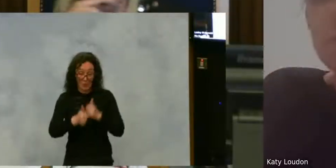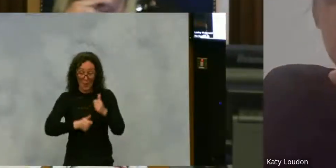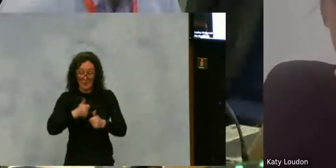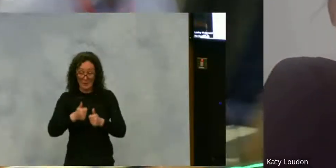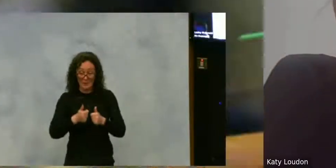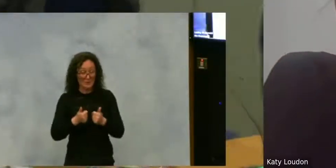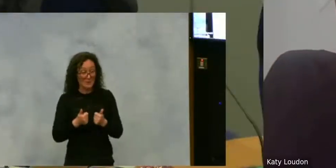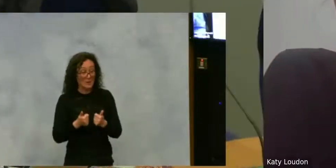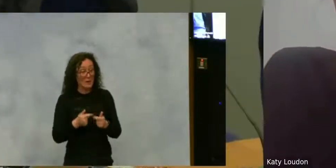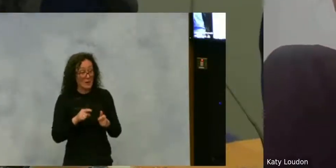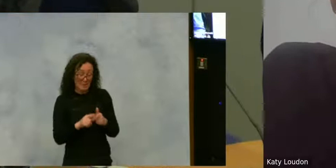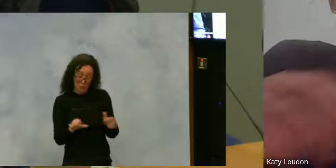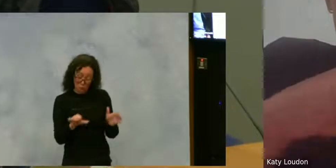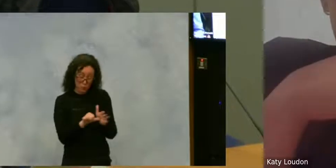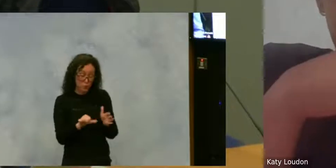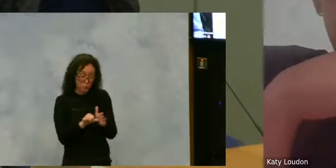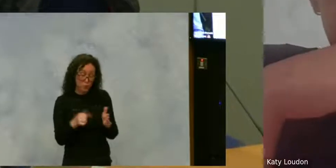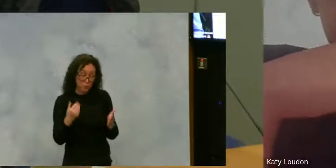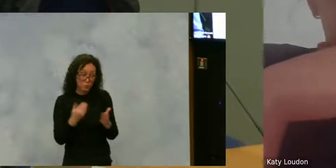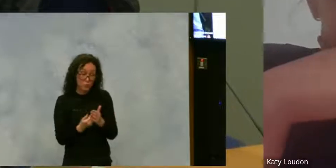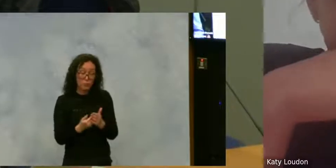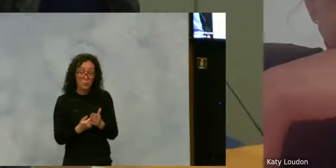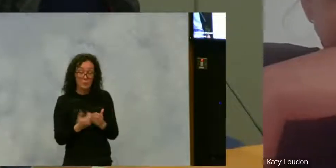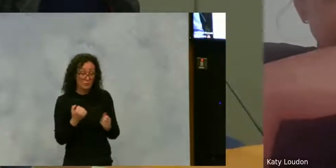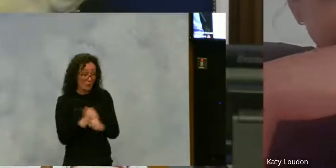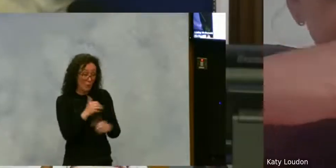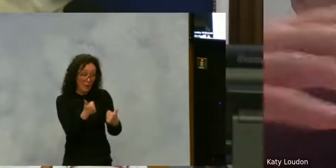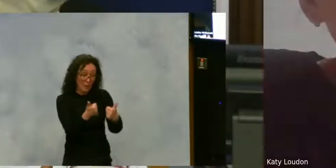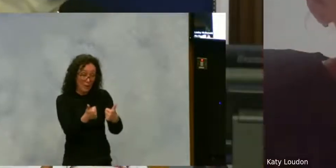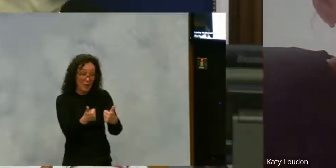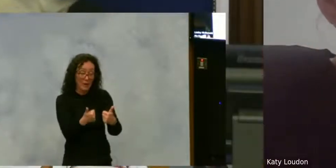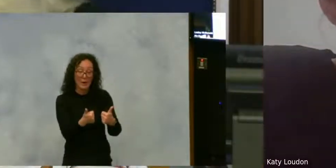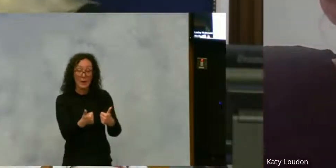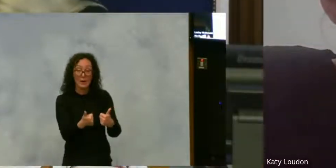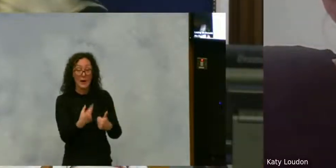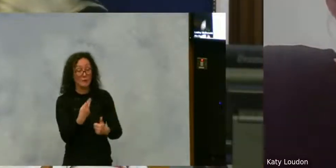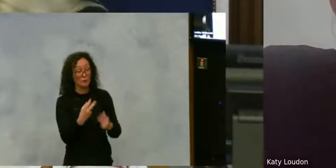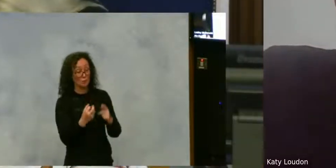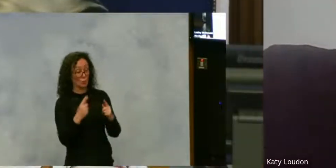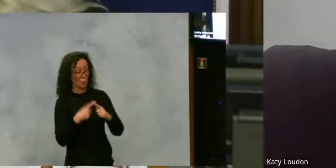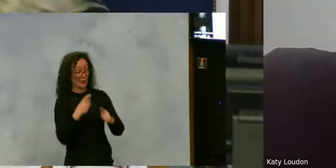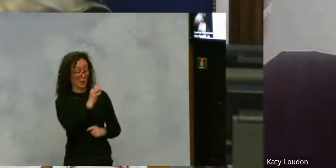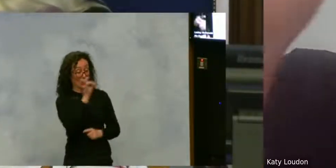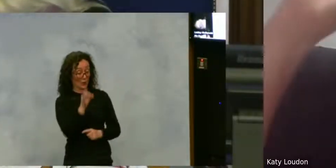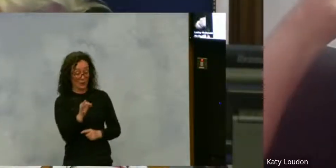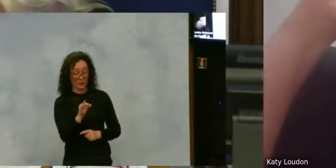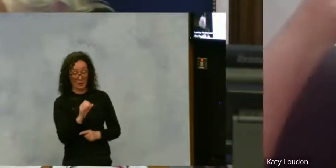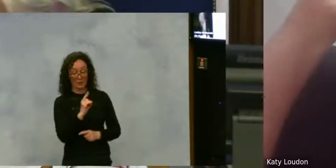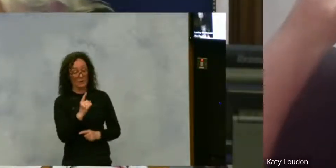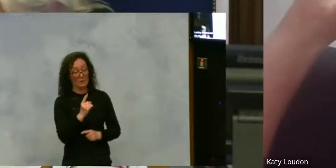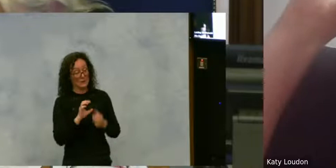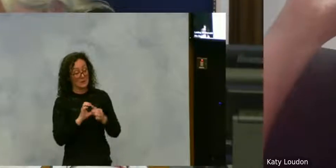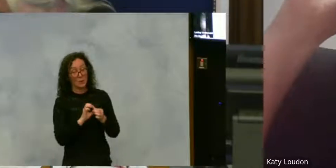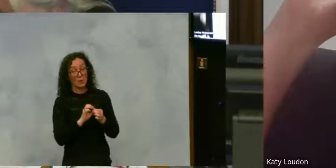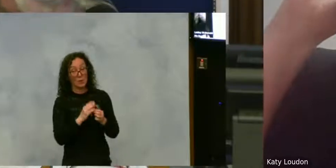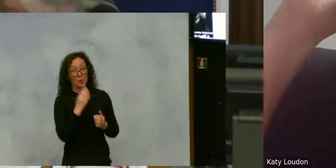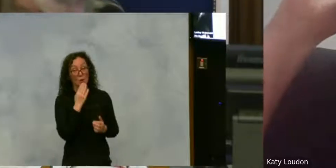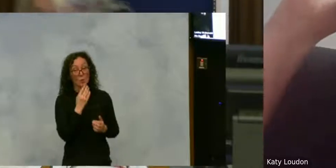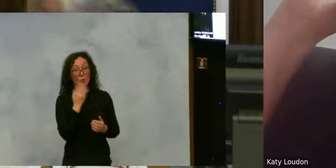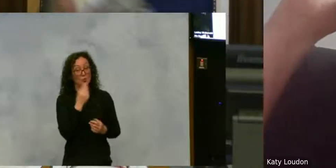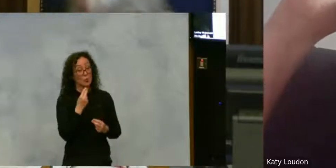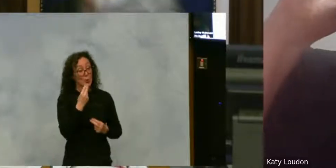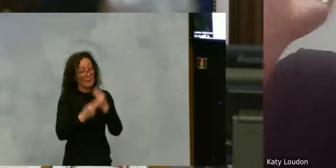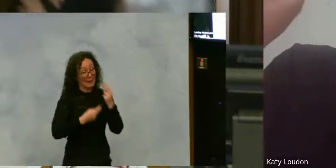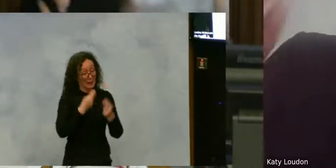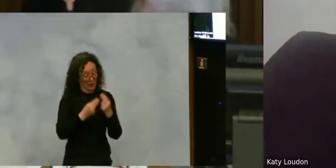Very trying conditions, they've done well there. I've got two quick questions. Firstly, the school meal that Councillor Loudon was speaking